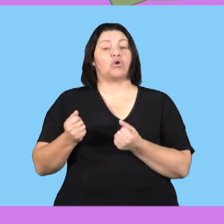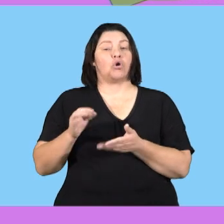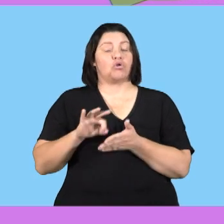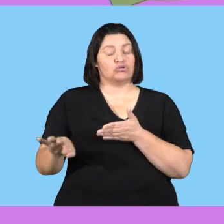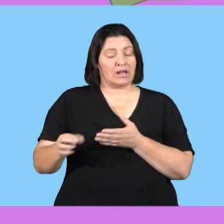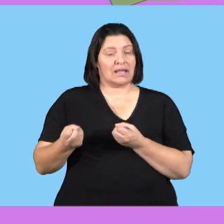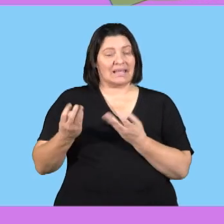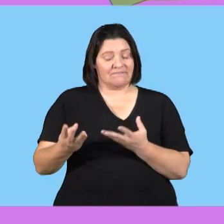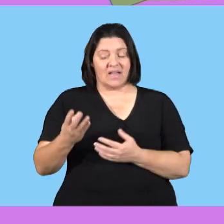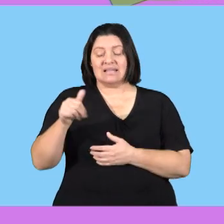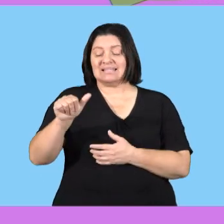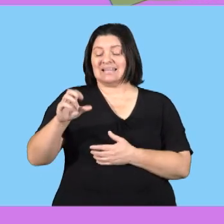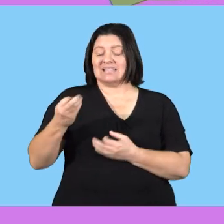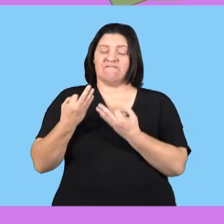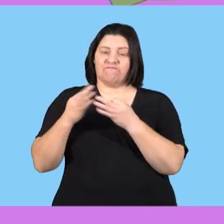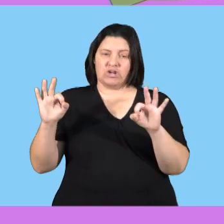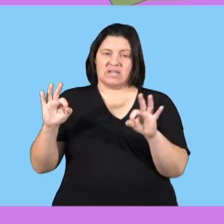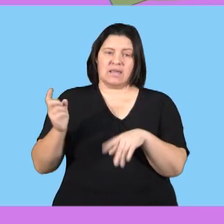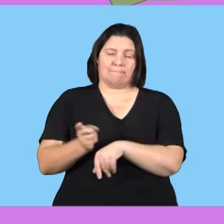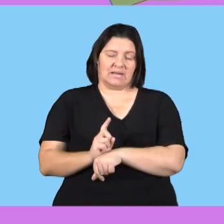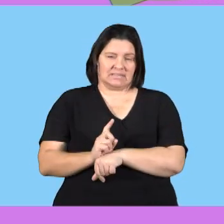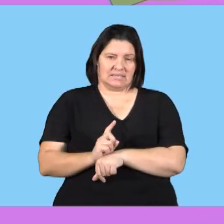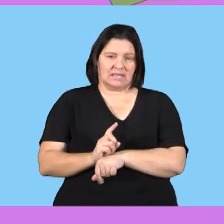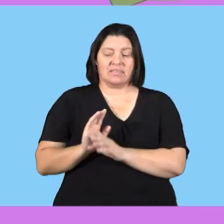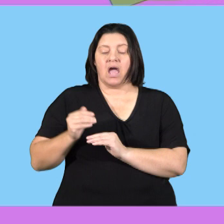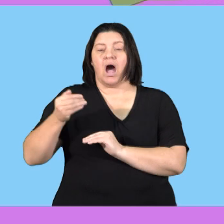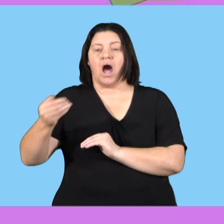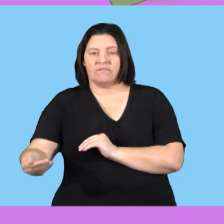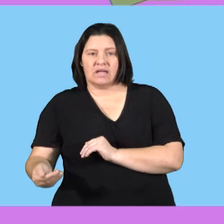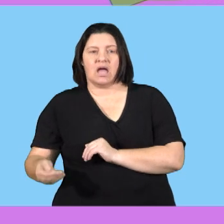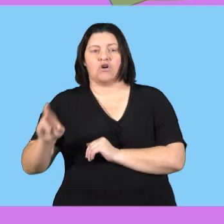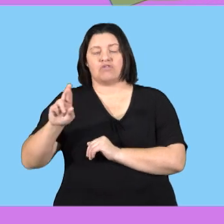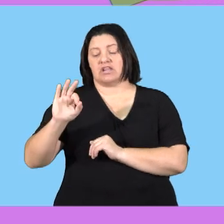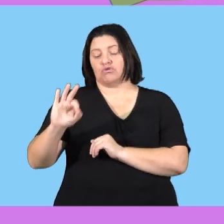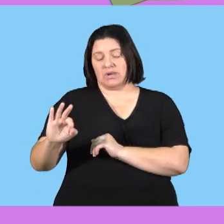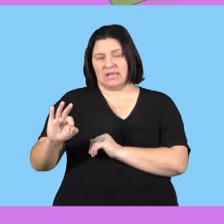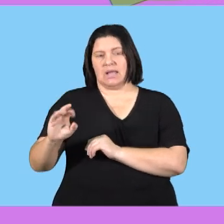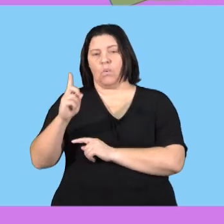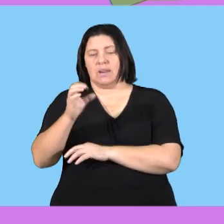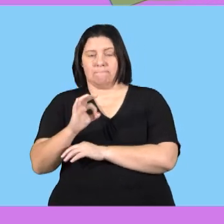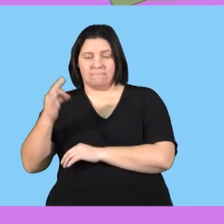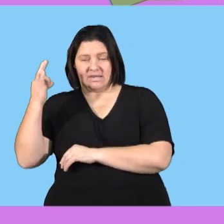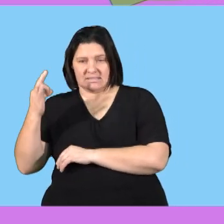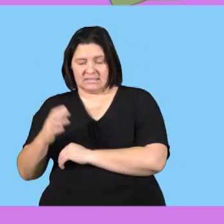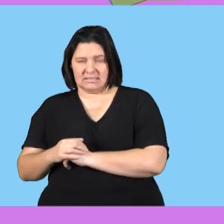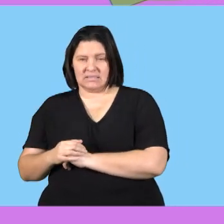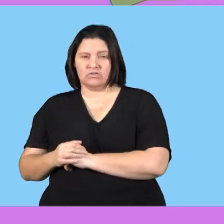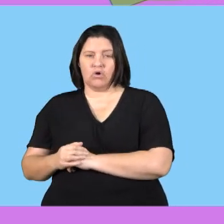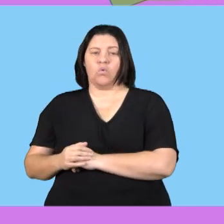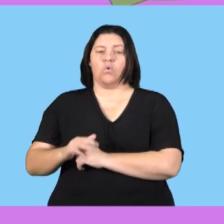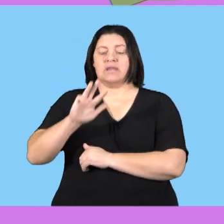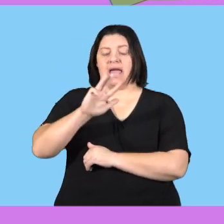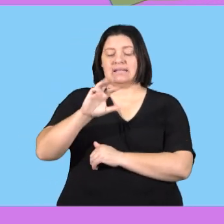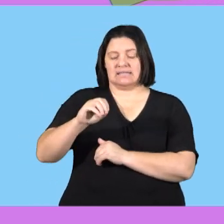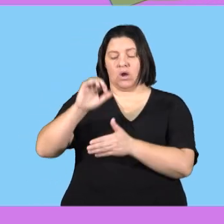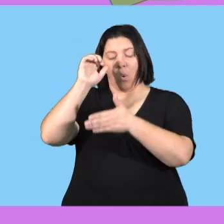with that, while the contract provides 63 minutes, and thereafter they charge 3 Rand per minute. So therefore, we take the